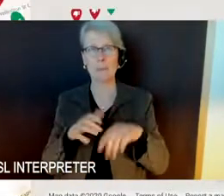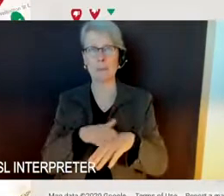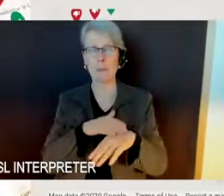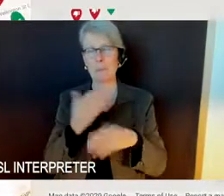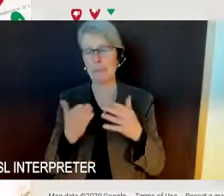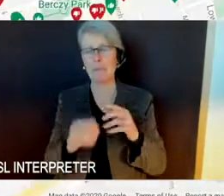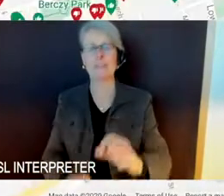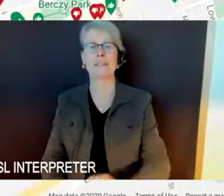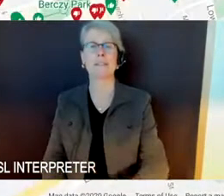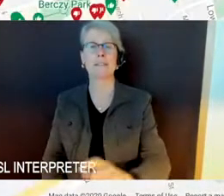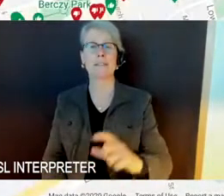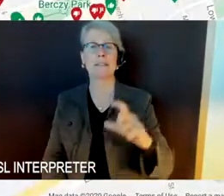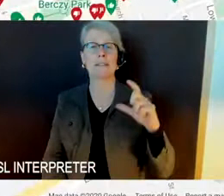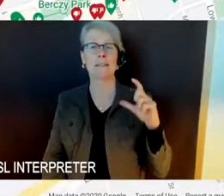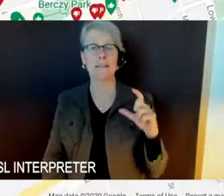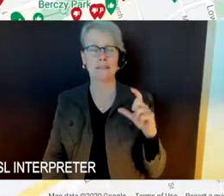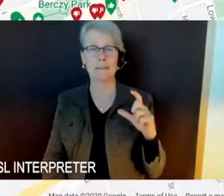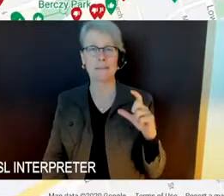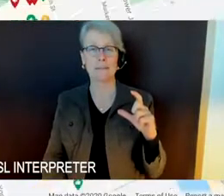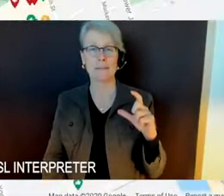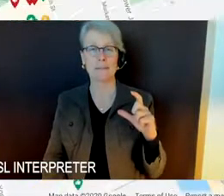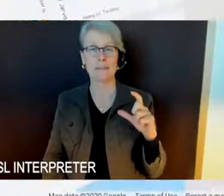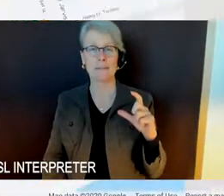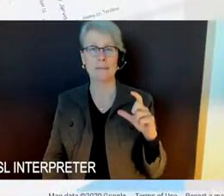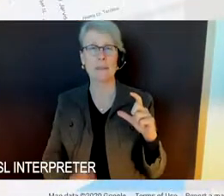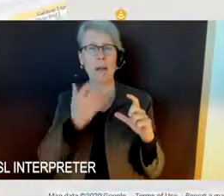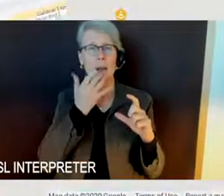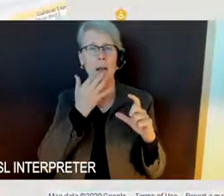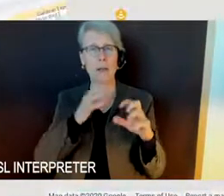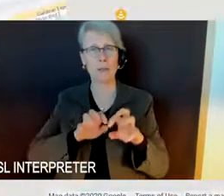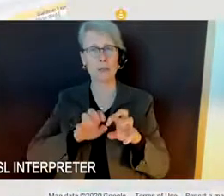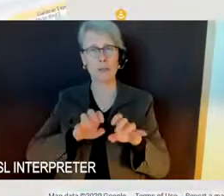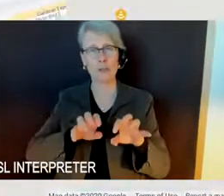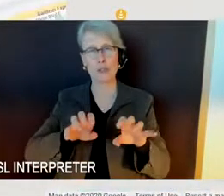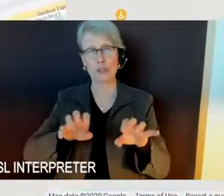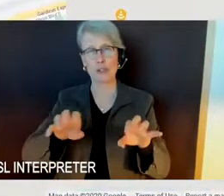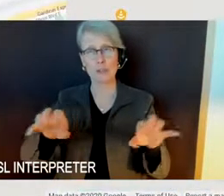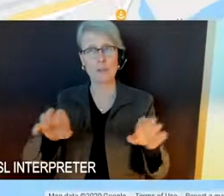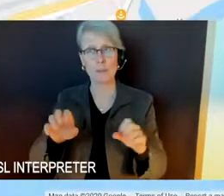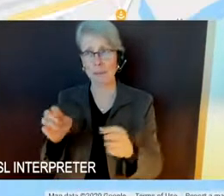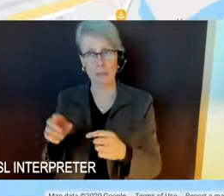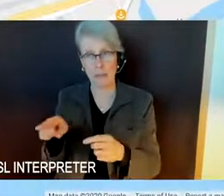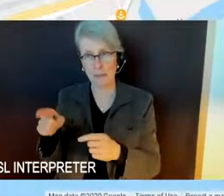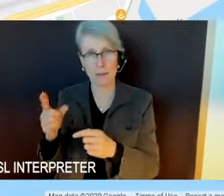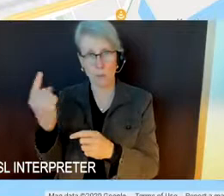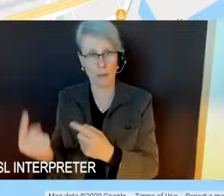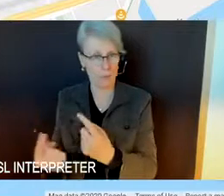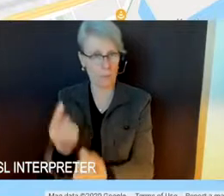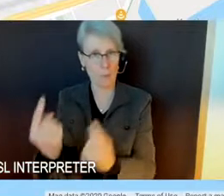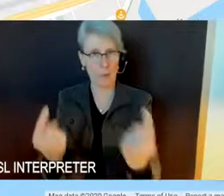screen sharing it, you start to see what the power